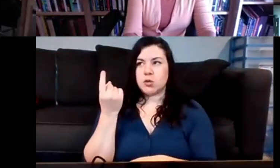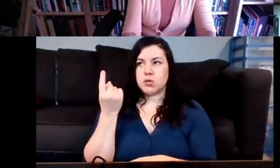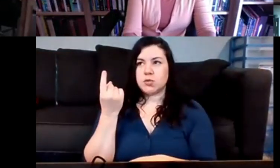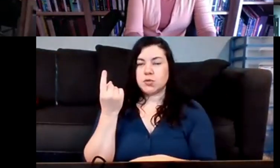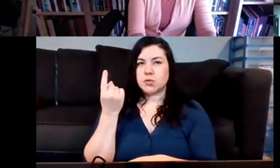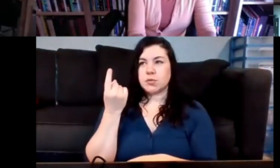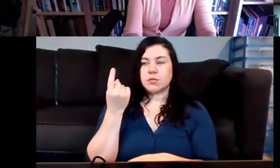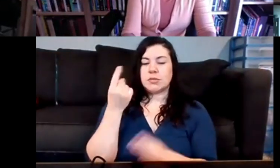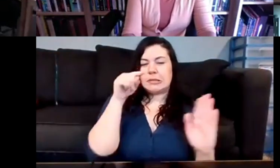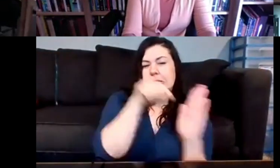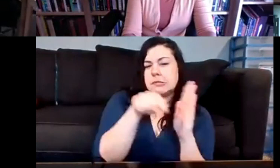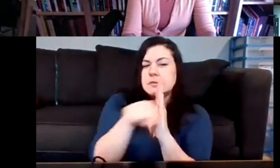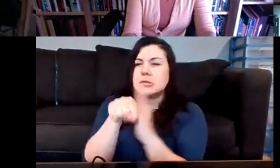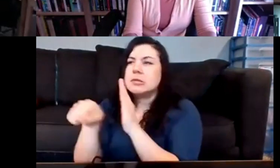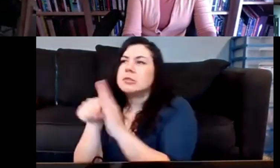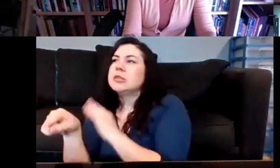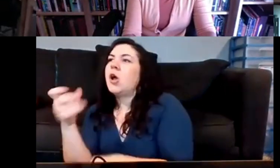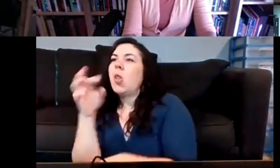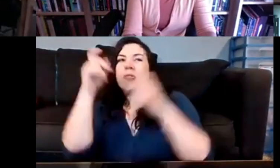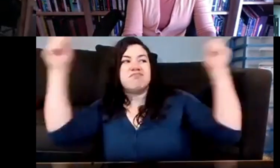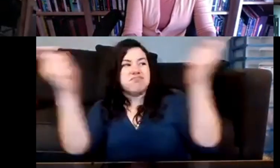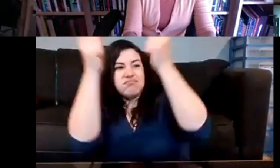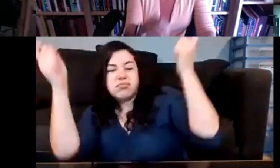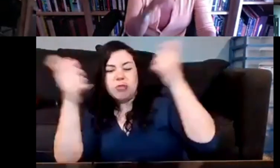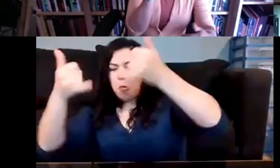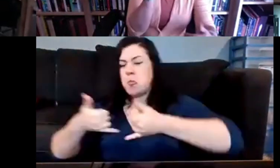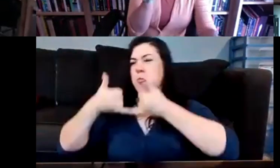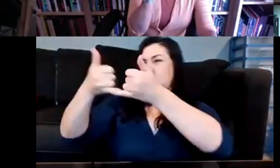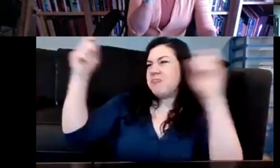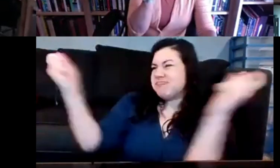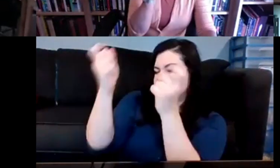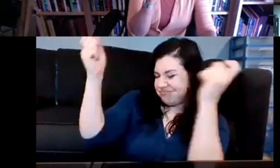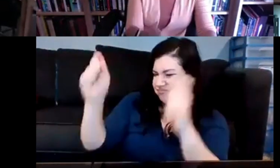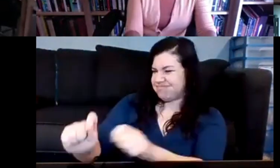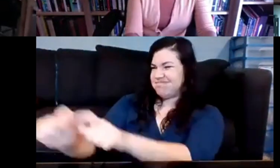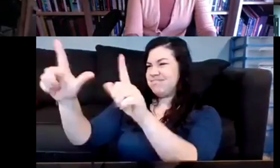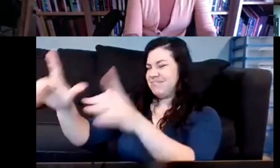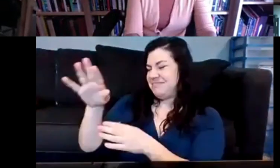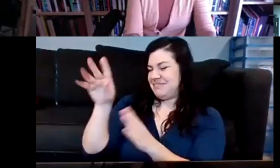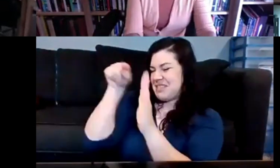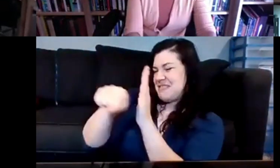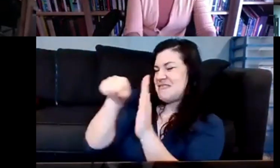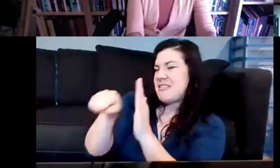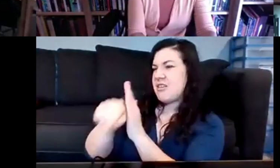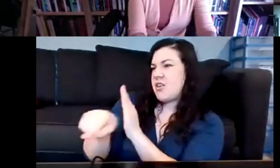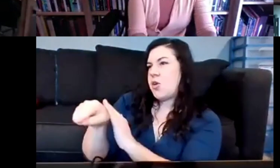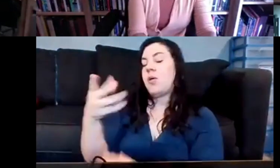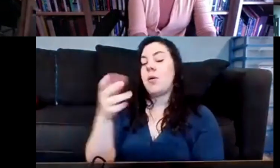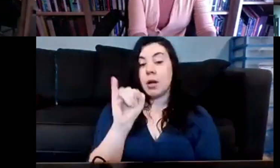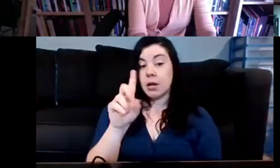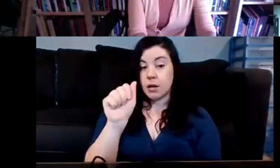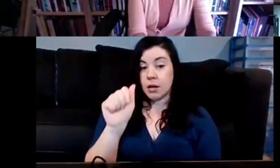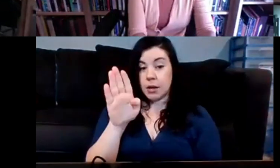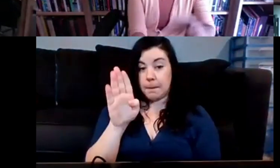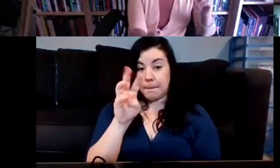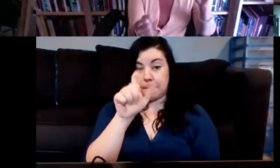extrajudicial killings, ritual murders, trophies, and then used by activists like Ida B. Wells and